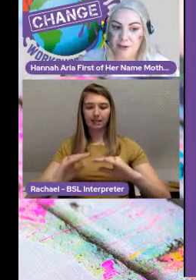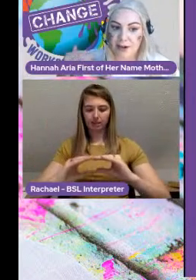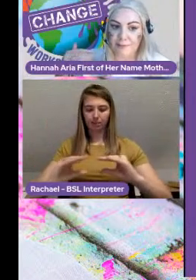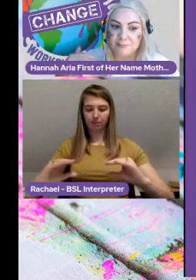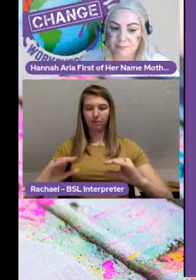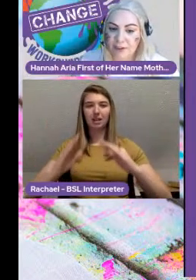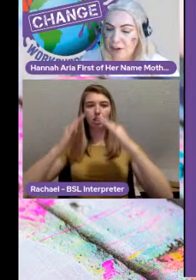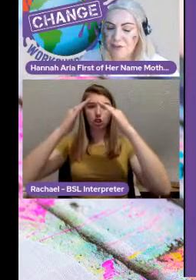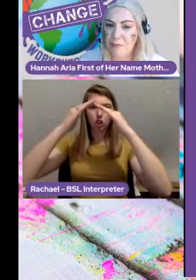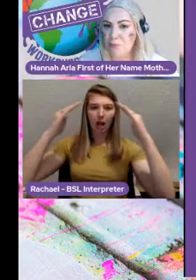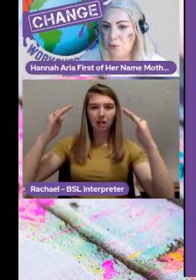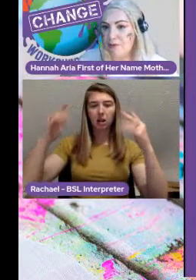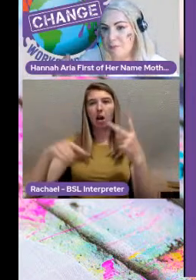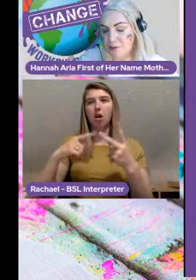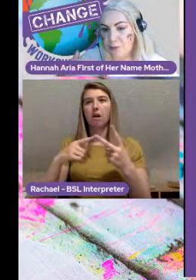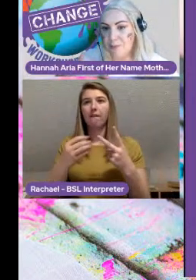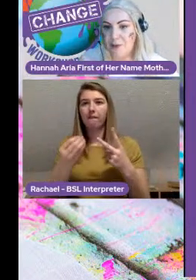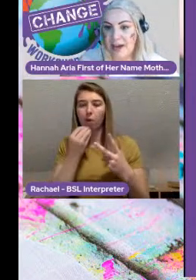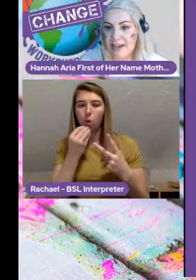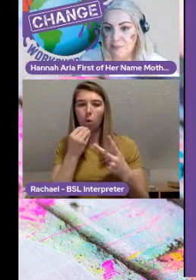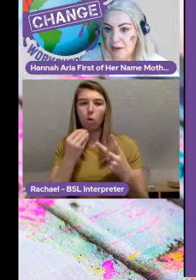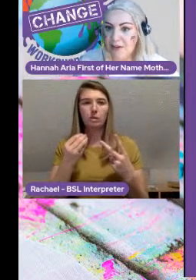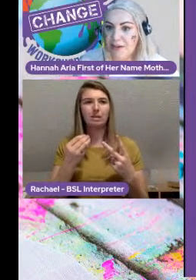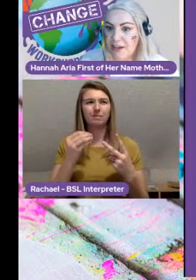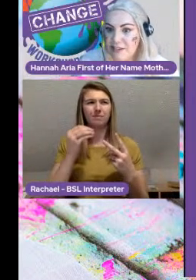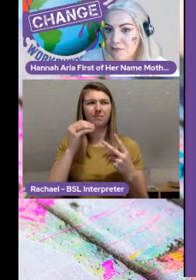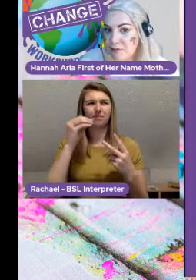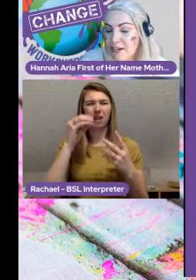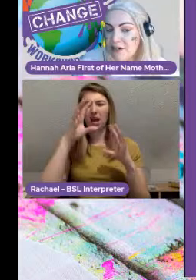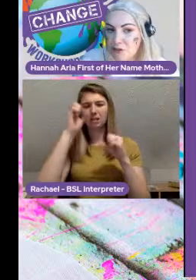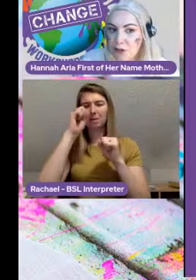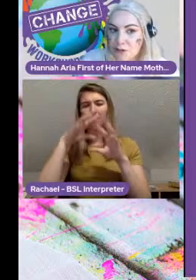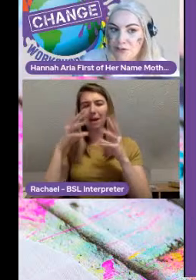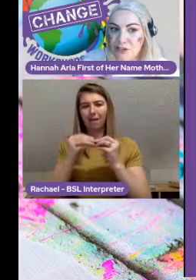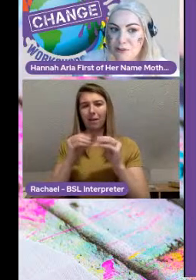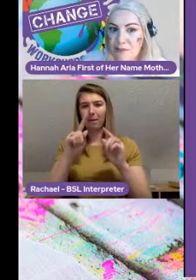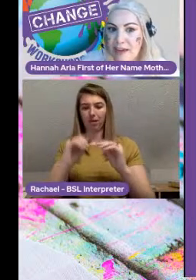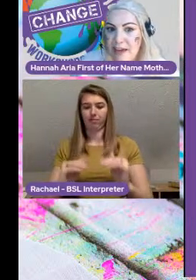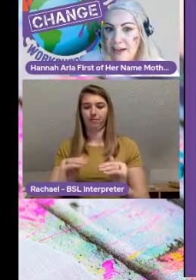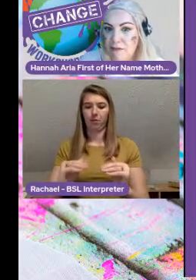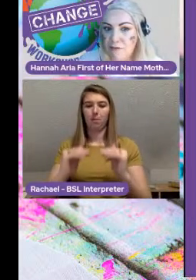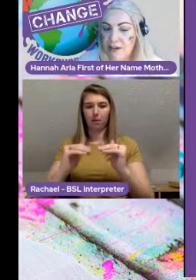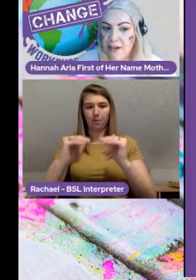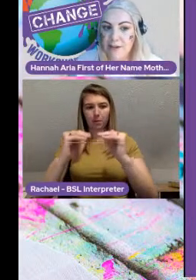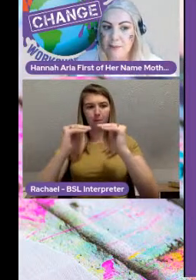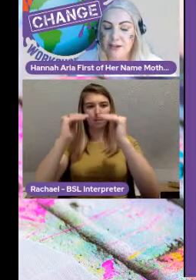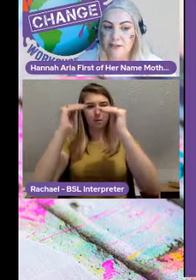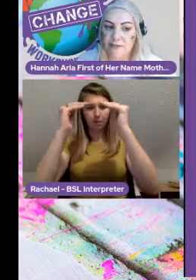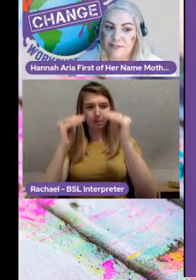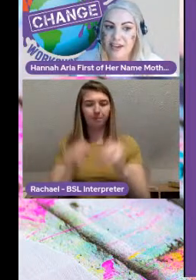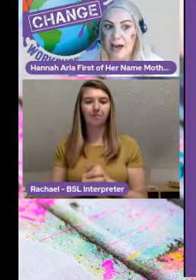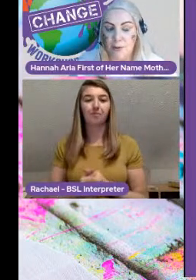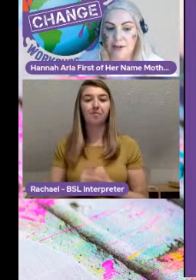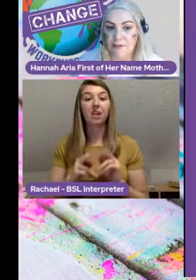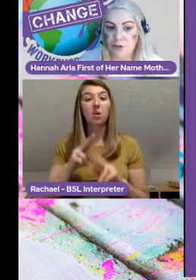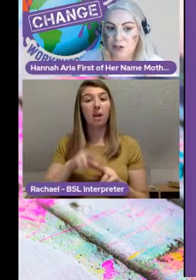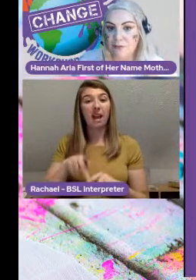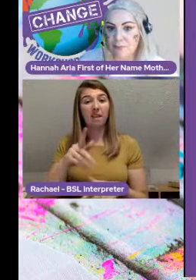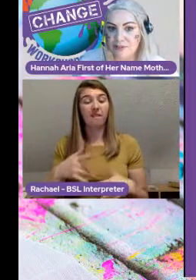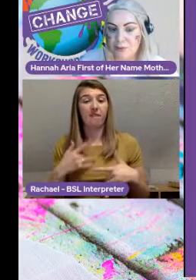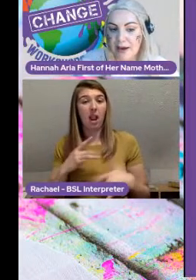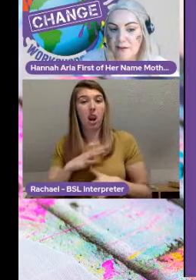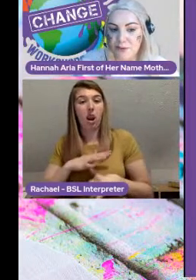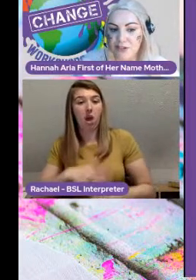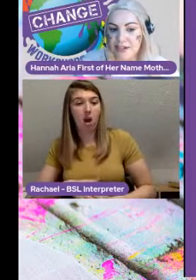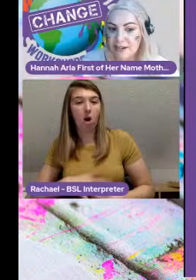you know. I can't remember all of them off the top of my head, but it's a really good go-to thing if you're feeling a bit down, if you're